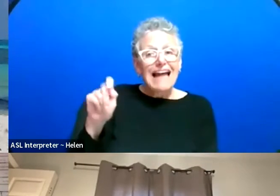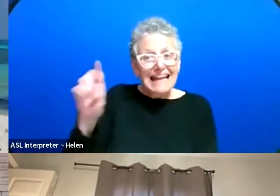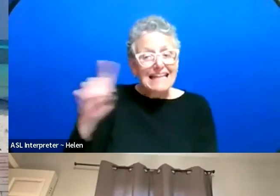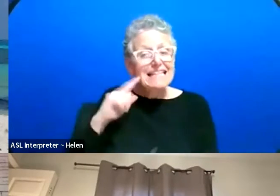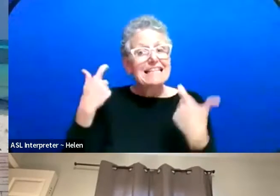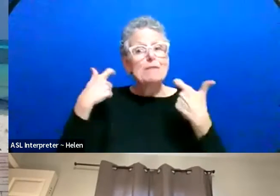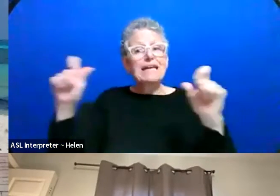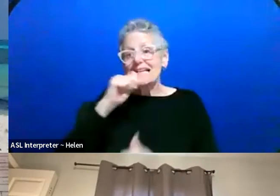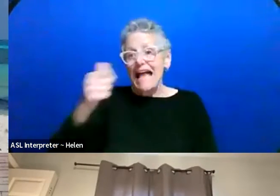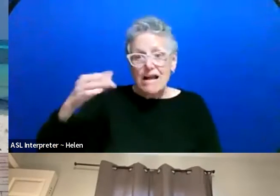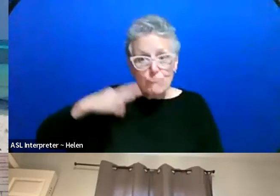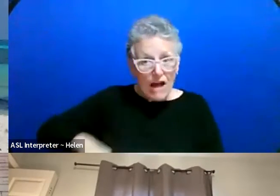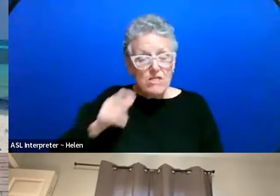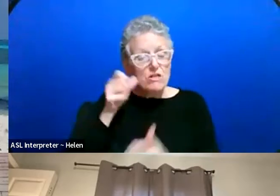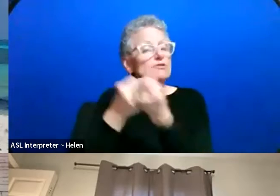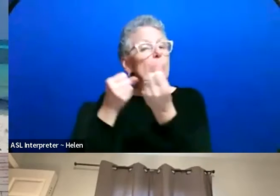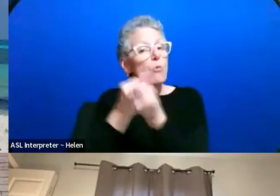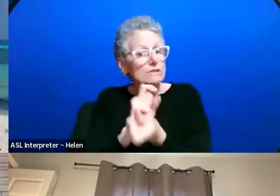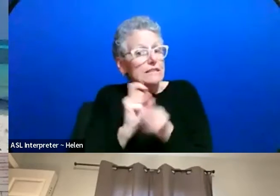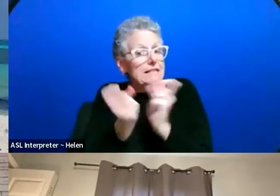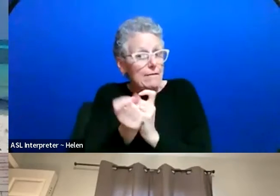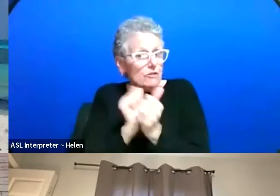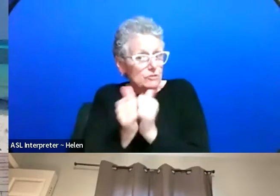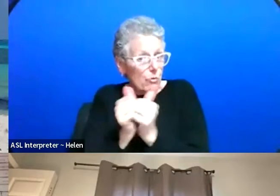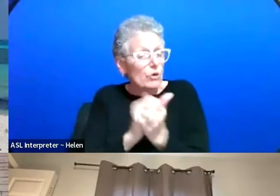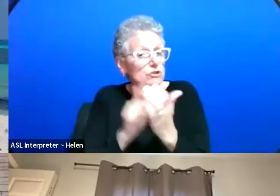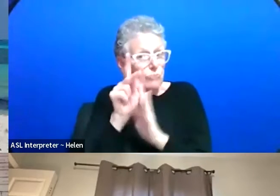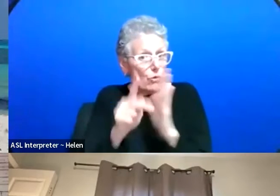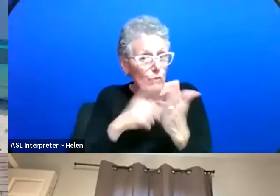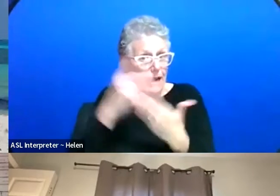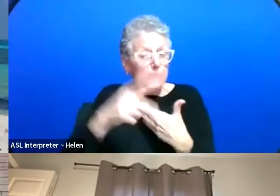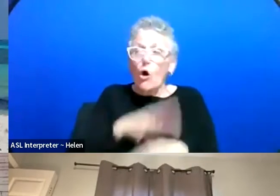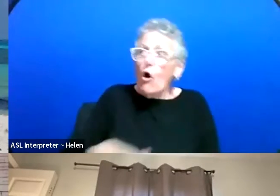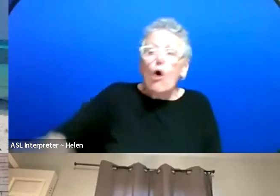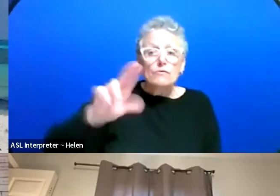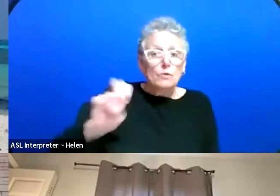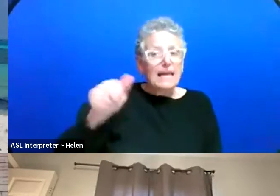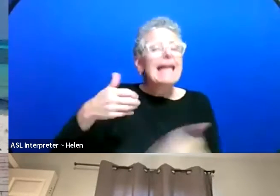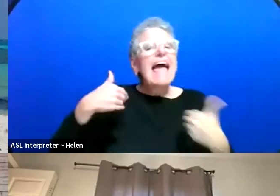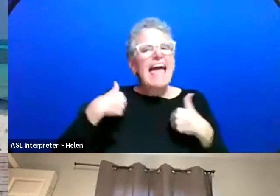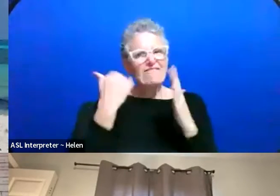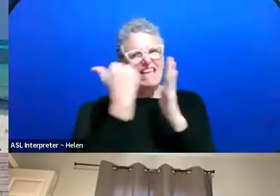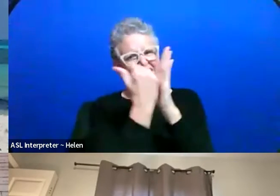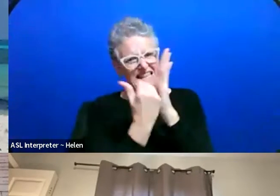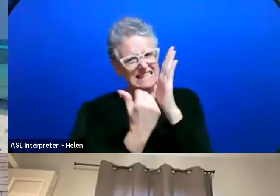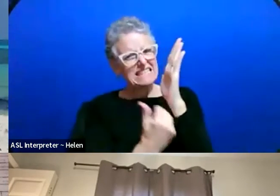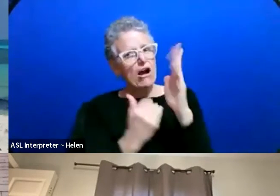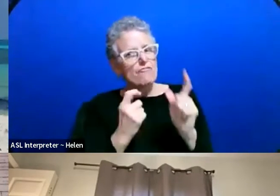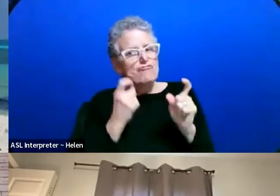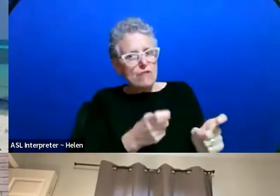nonprofit that supports adaptive sports programs across the country, does have some listing of current equipment grants that are